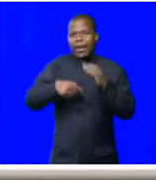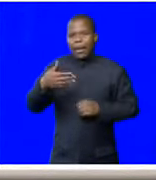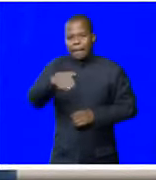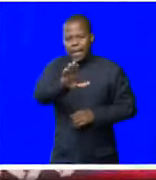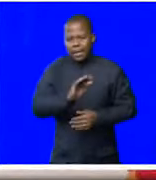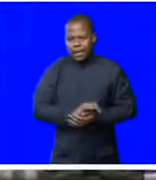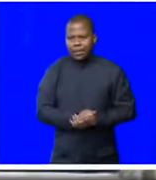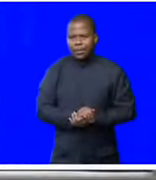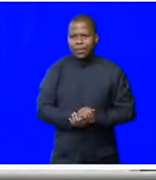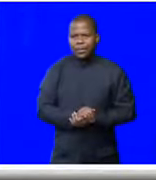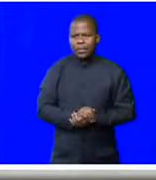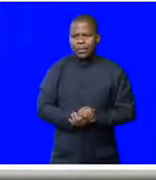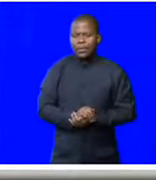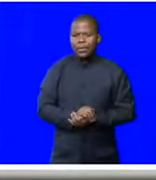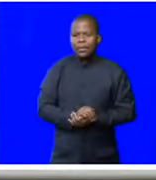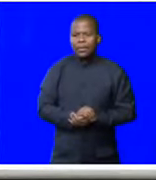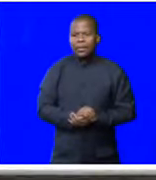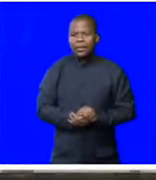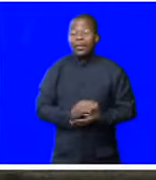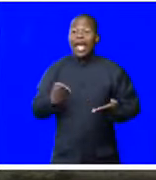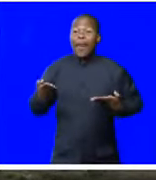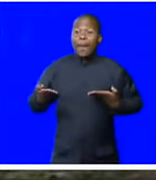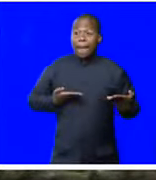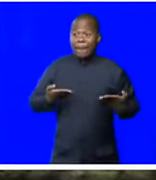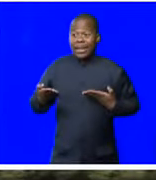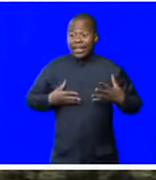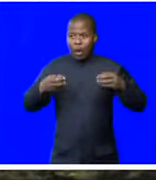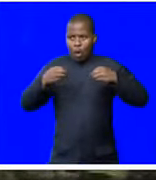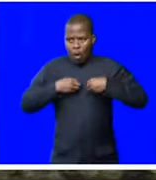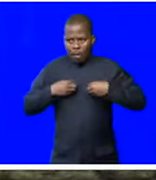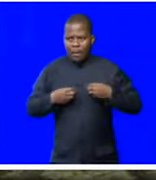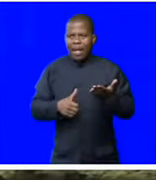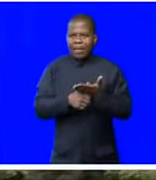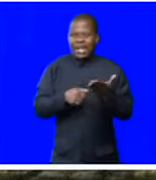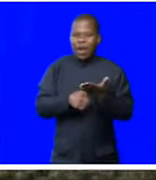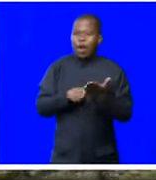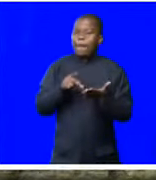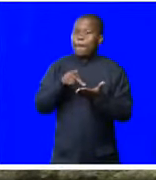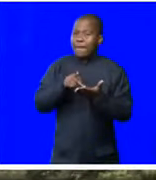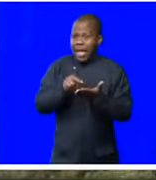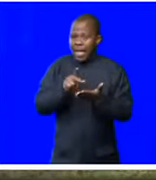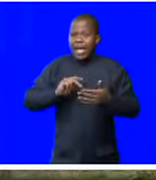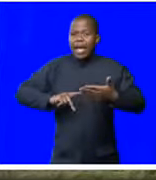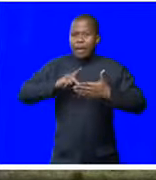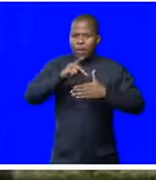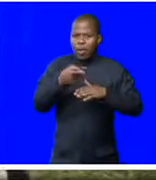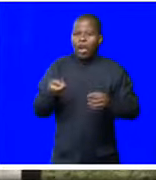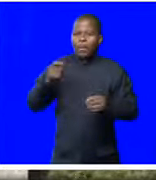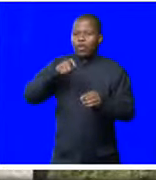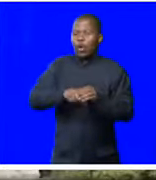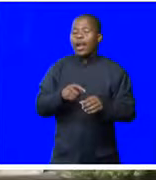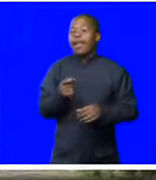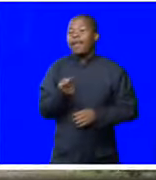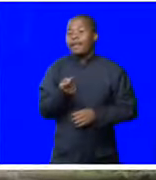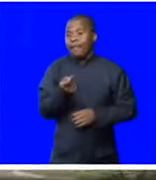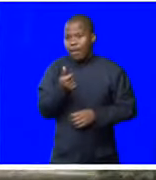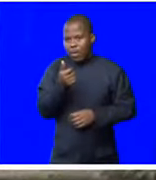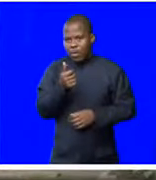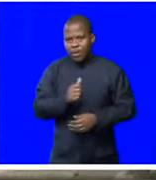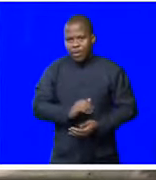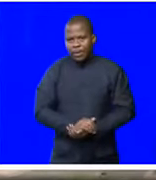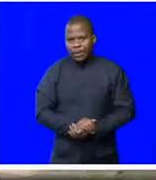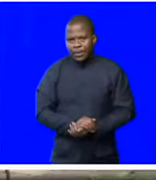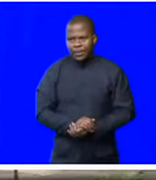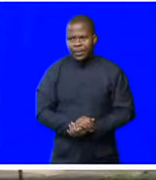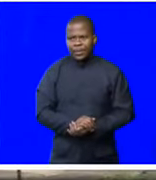gender-based violence. And a very few business owners showed interest in showing up to pay their taxes under the tax